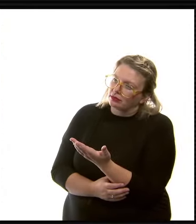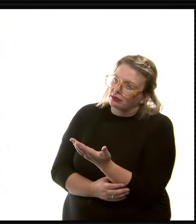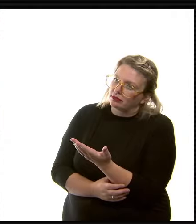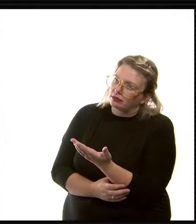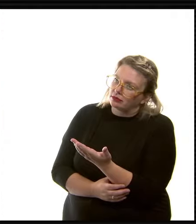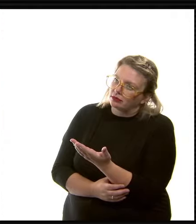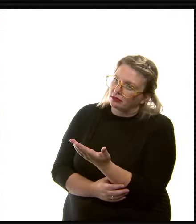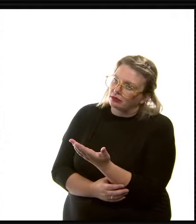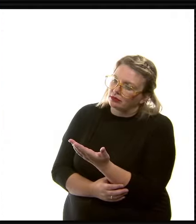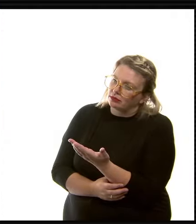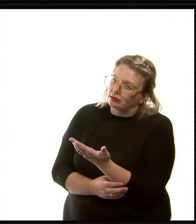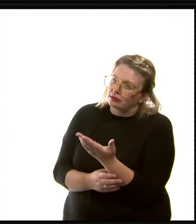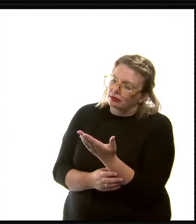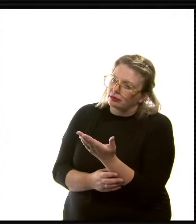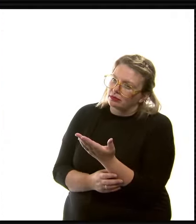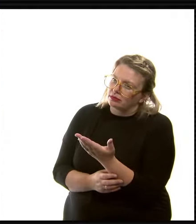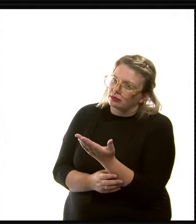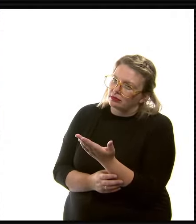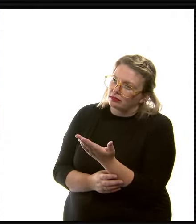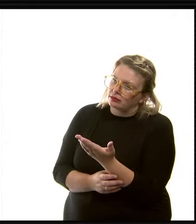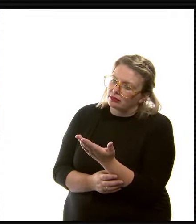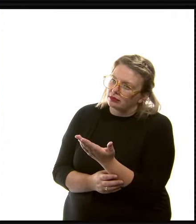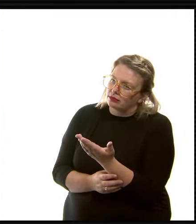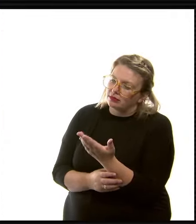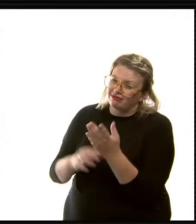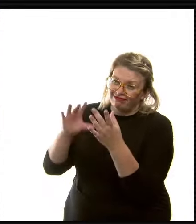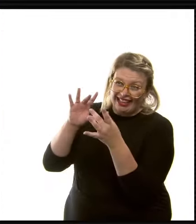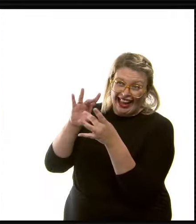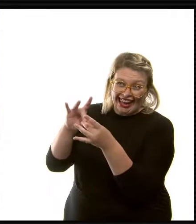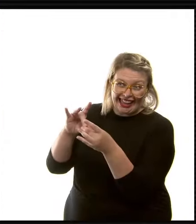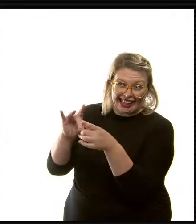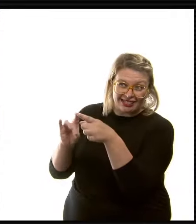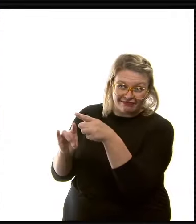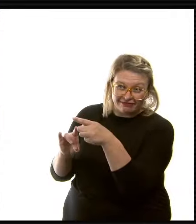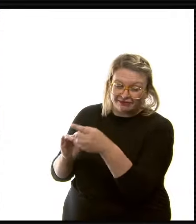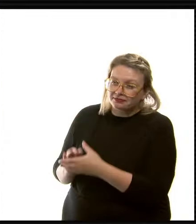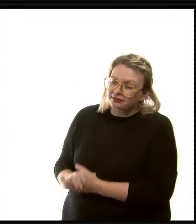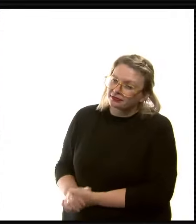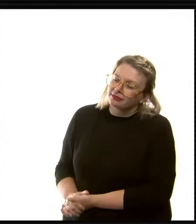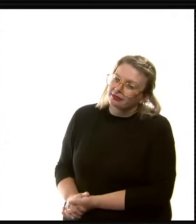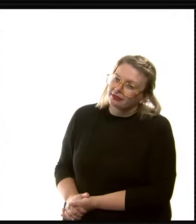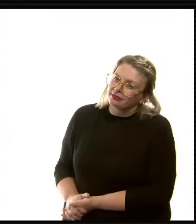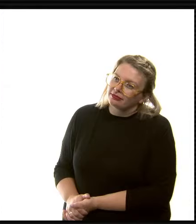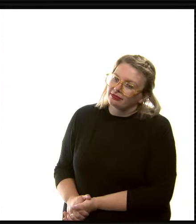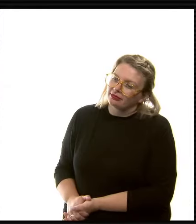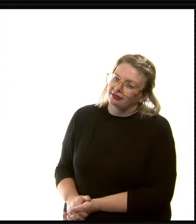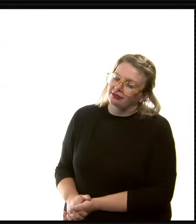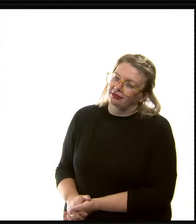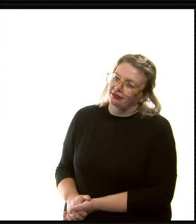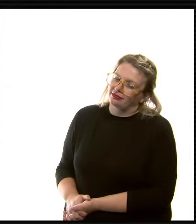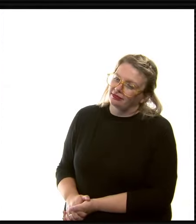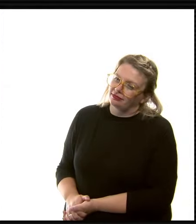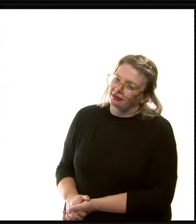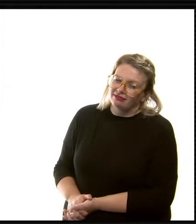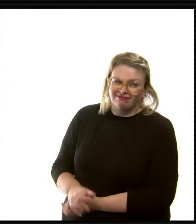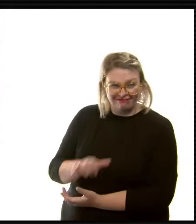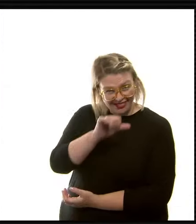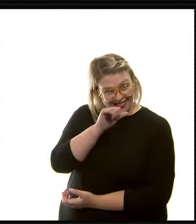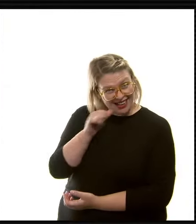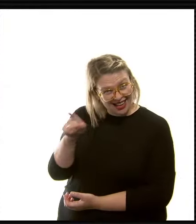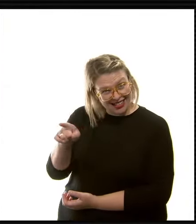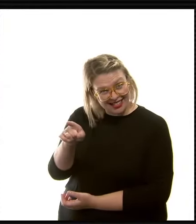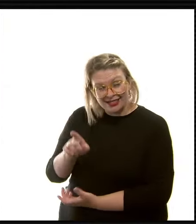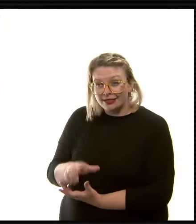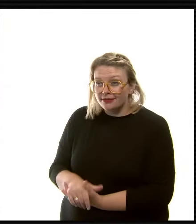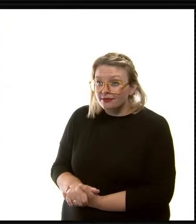mode, landing gear up, landing mode, and automatically landing gear drops down. Brilliant. Nice. Yeah. And then if you